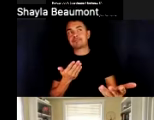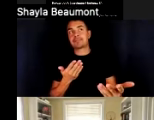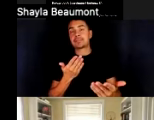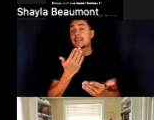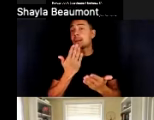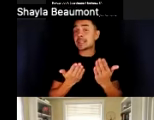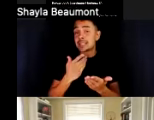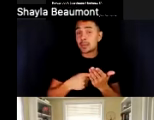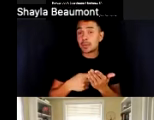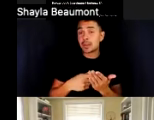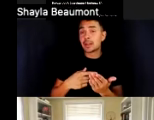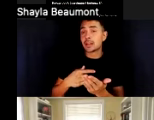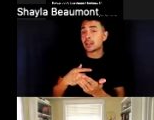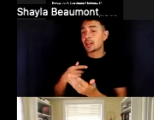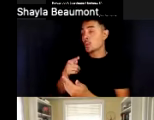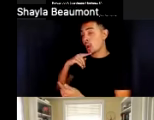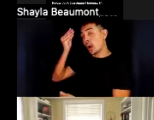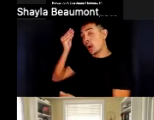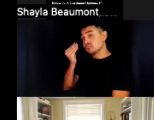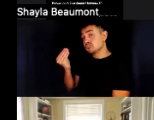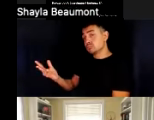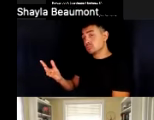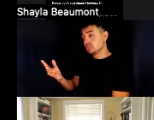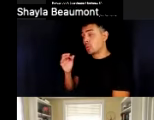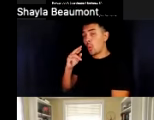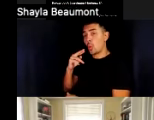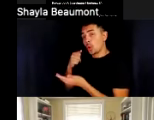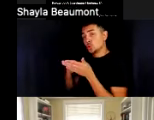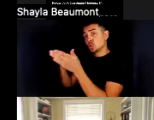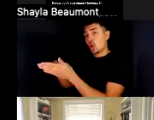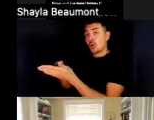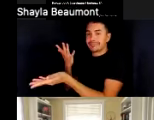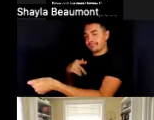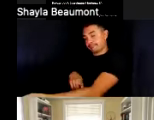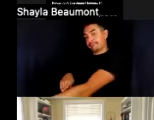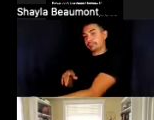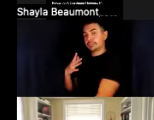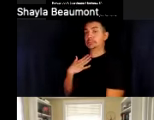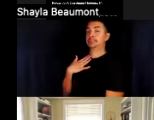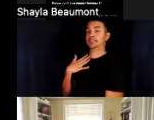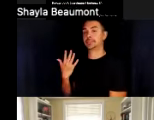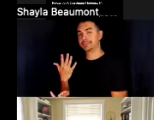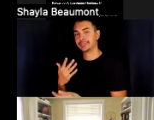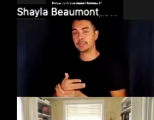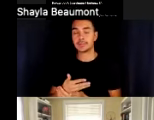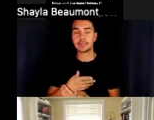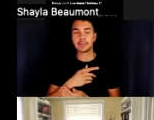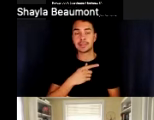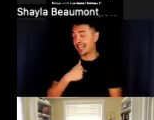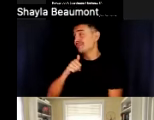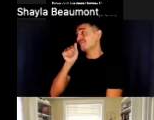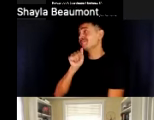let you see more than others too, right? But just some of these ways that someone might be coping with what they've experienced. And so